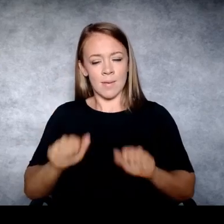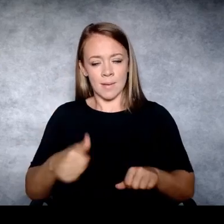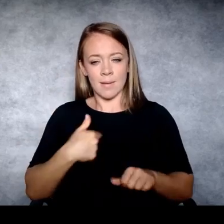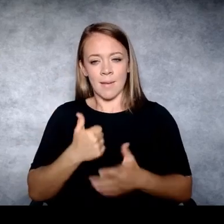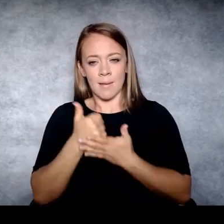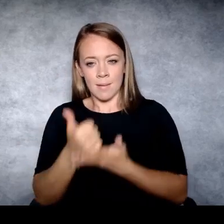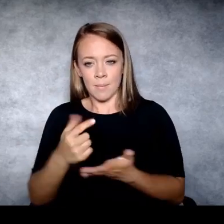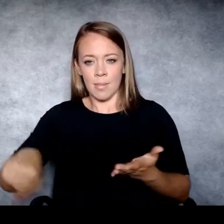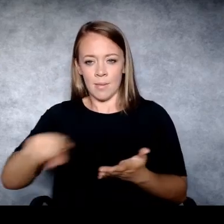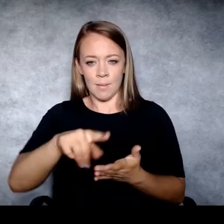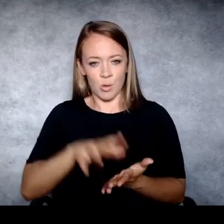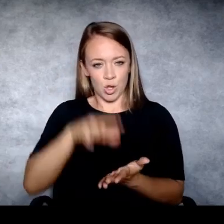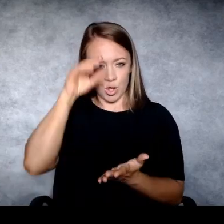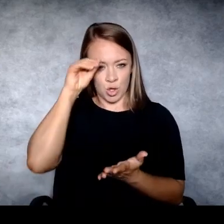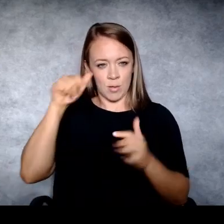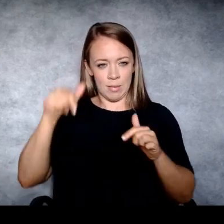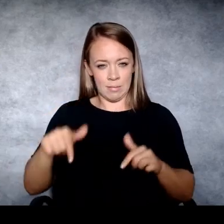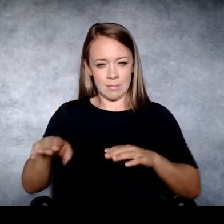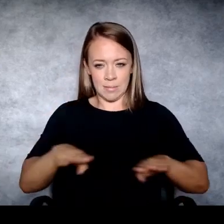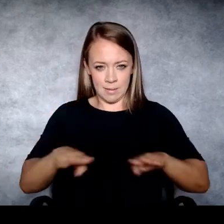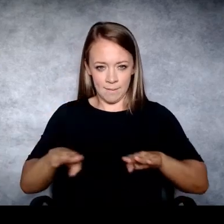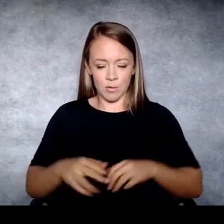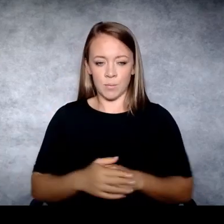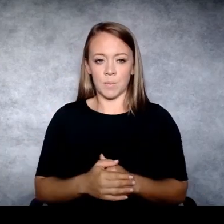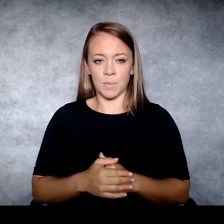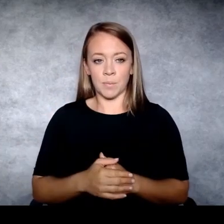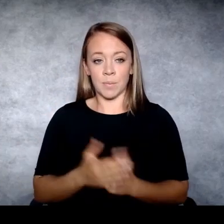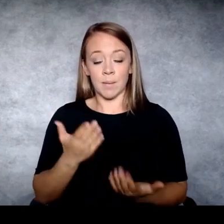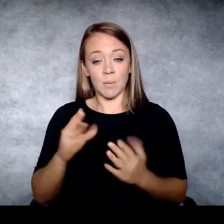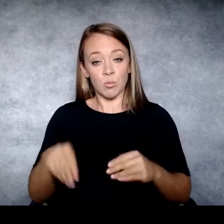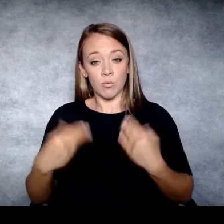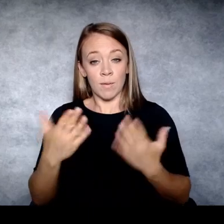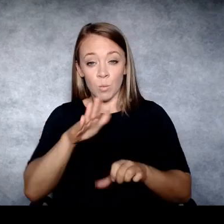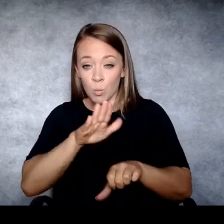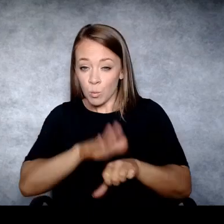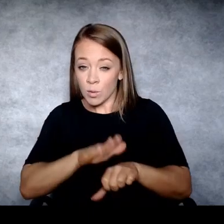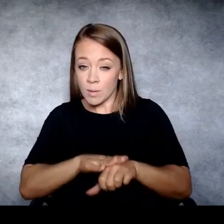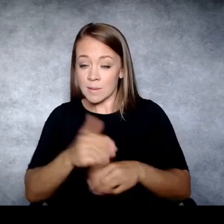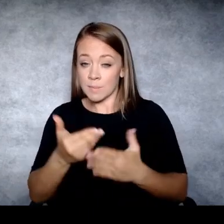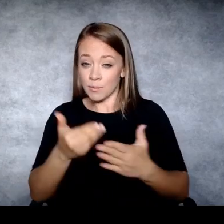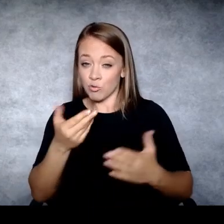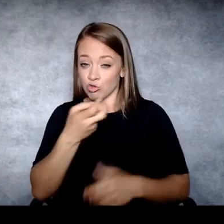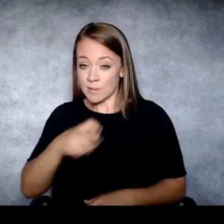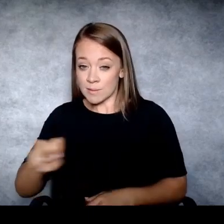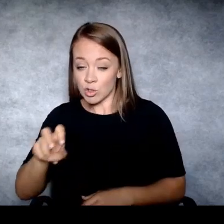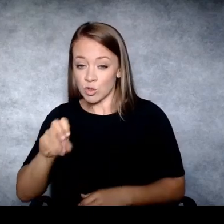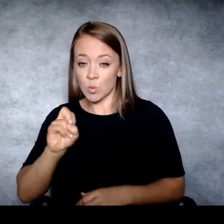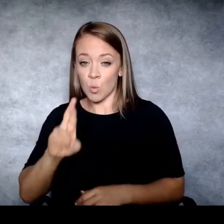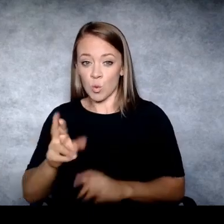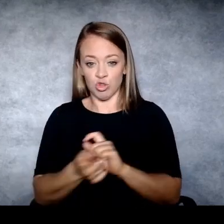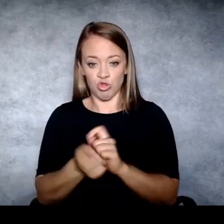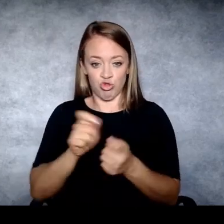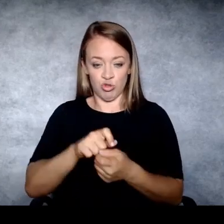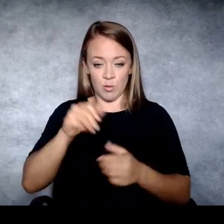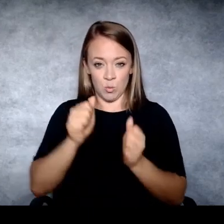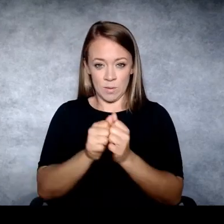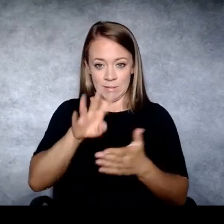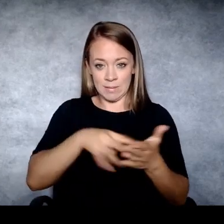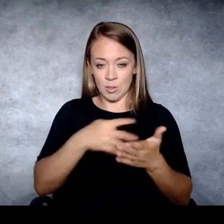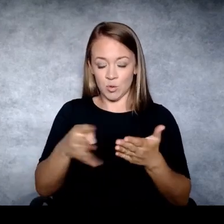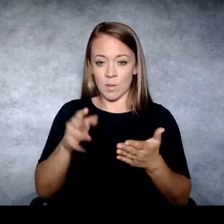Provide warnings before transitions or schedule changes. Changes in the daily schedule, such as an assembly